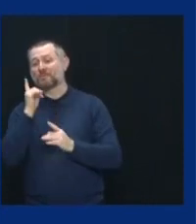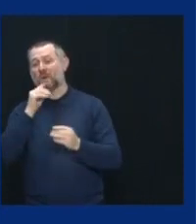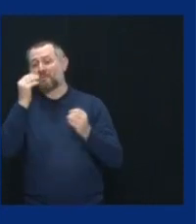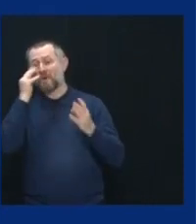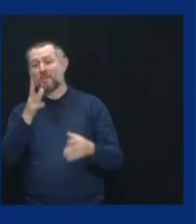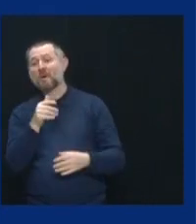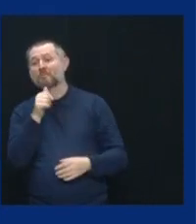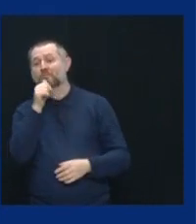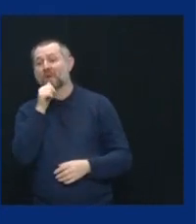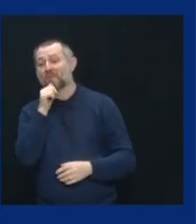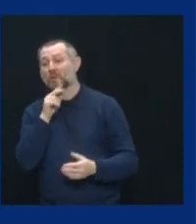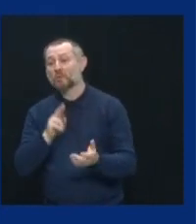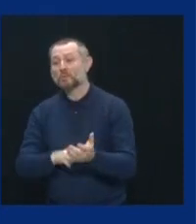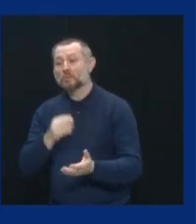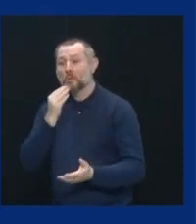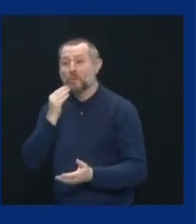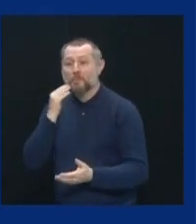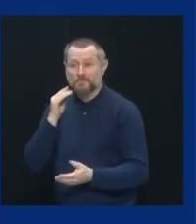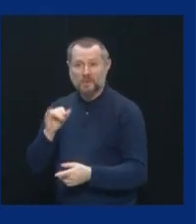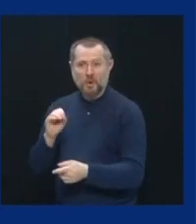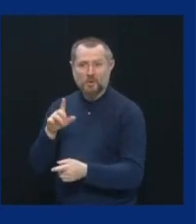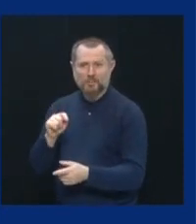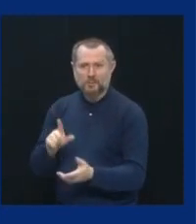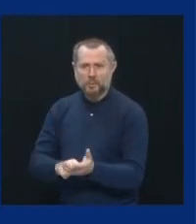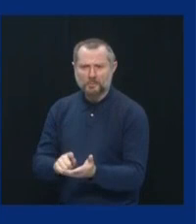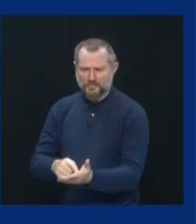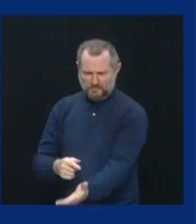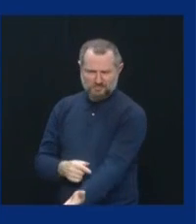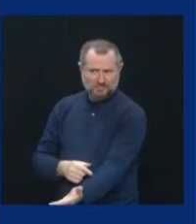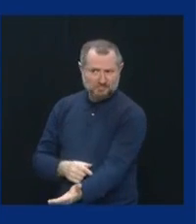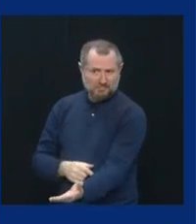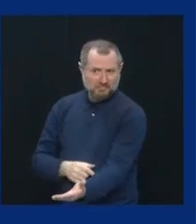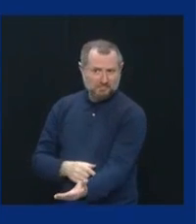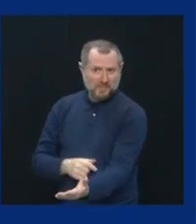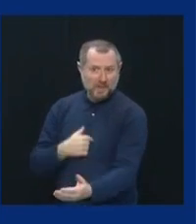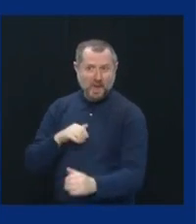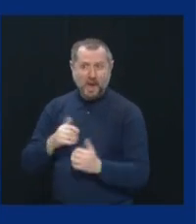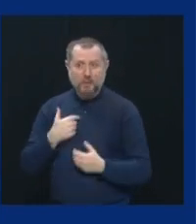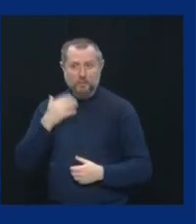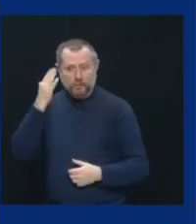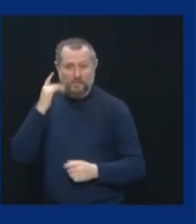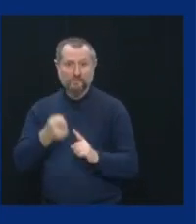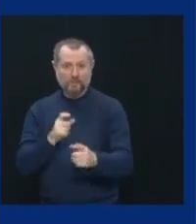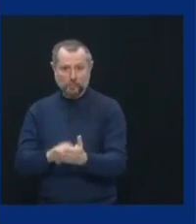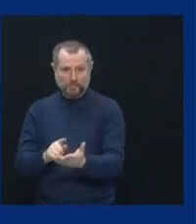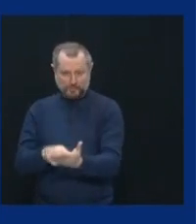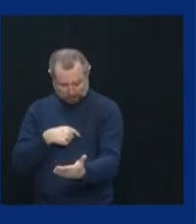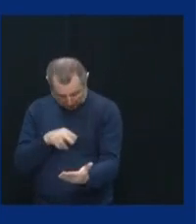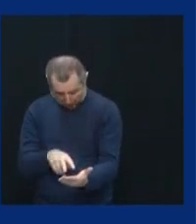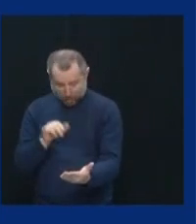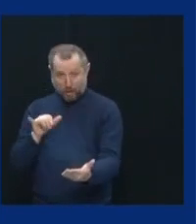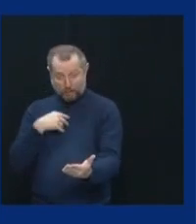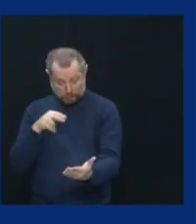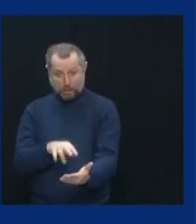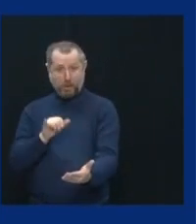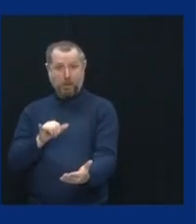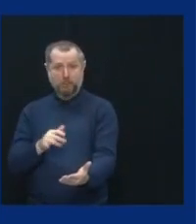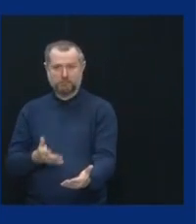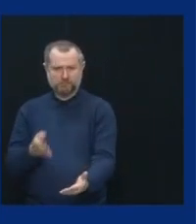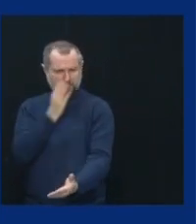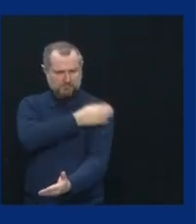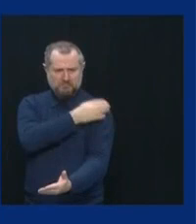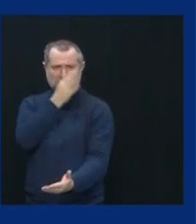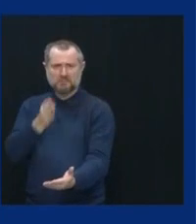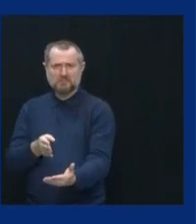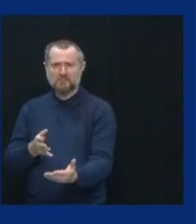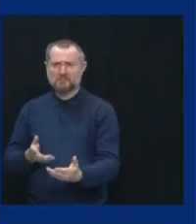in October was in the newspaper. We learned about it from the newspaper. It was, the New